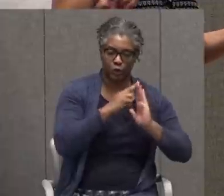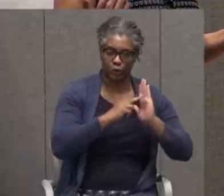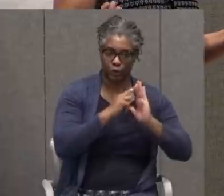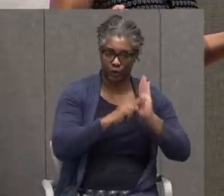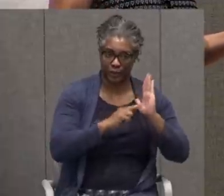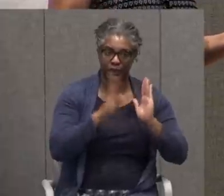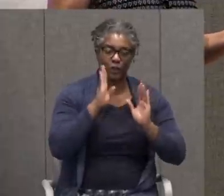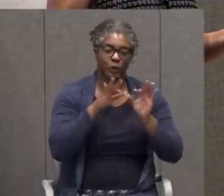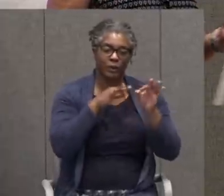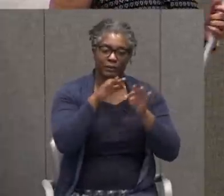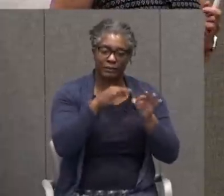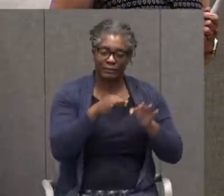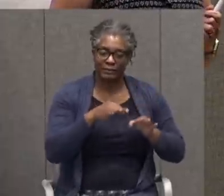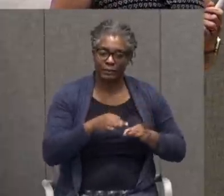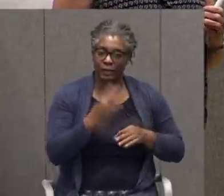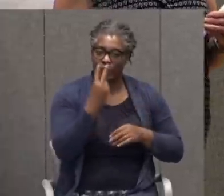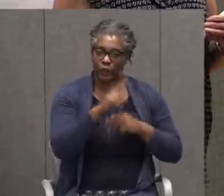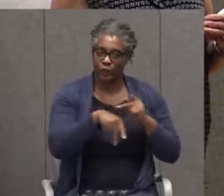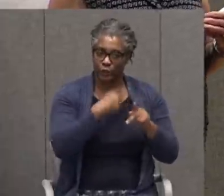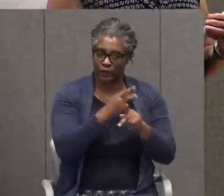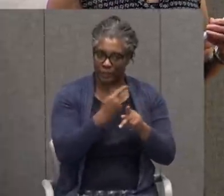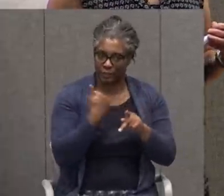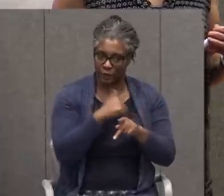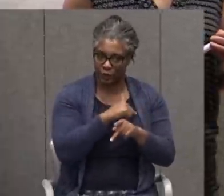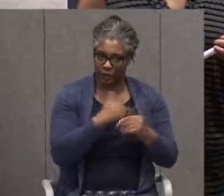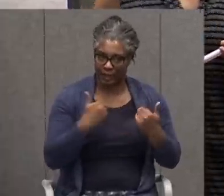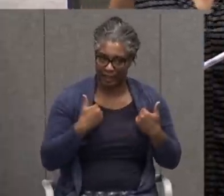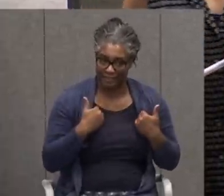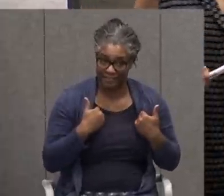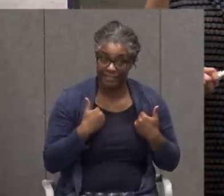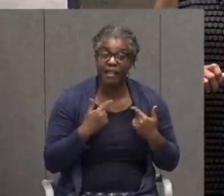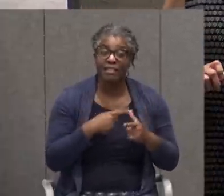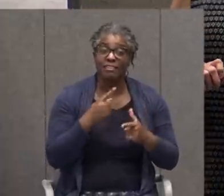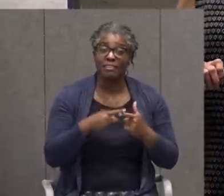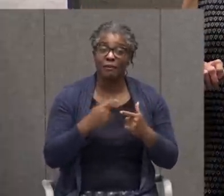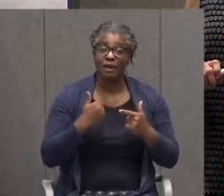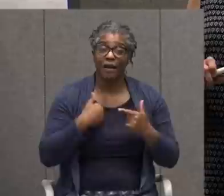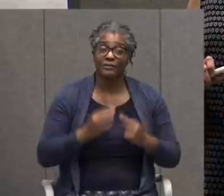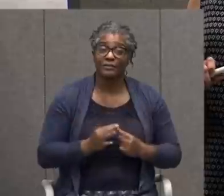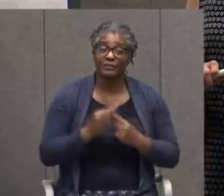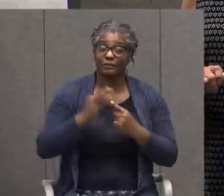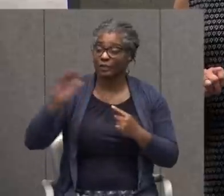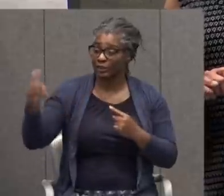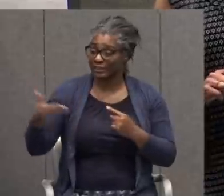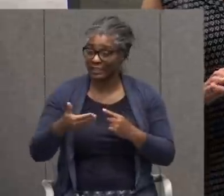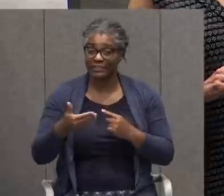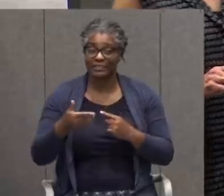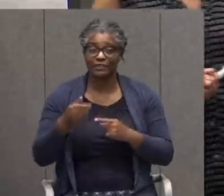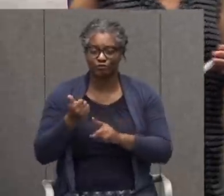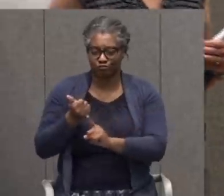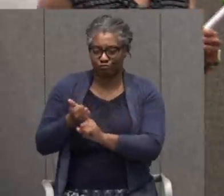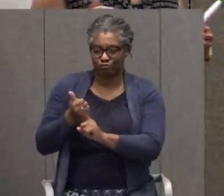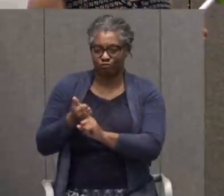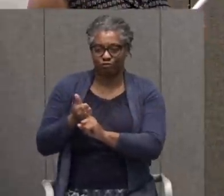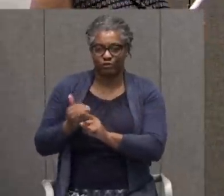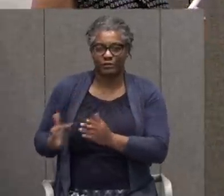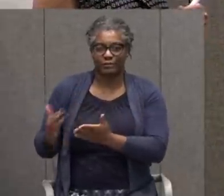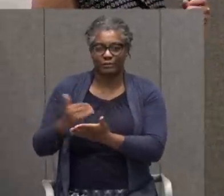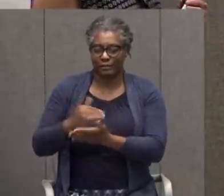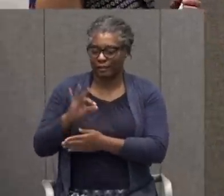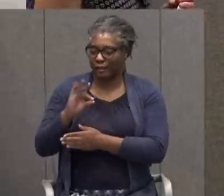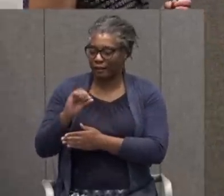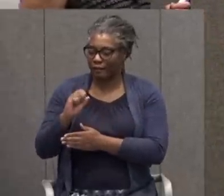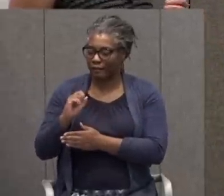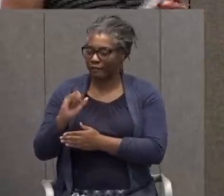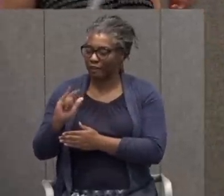about the two types that we have. And then we have a special guest that is a fossil collector, and she's going to show us what she's